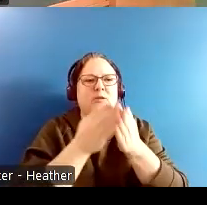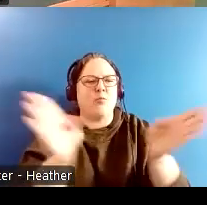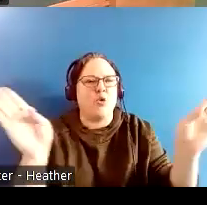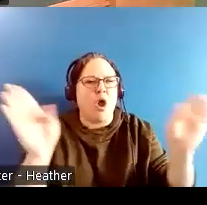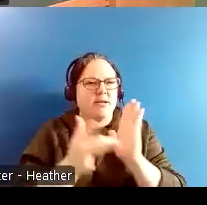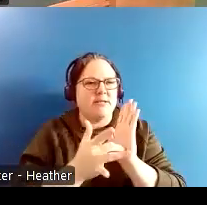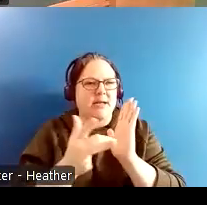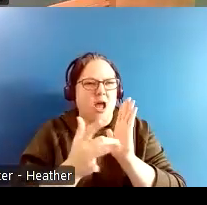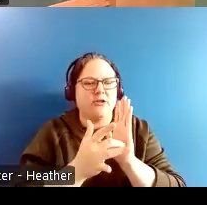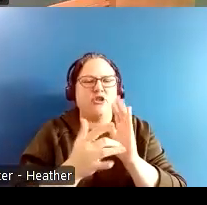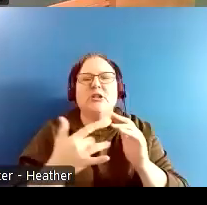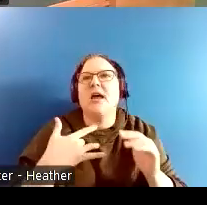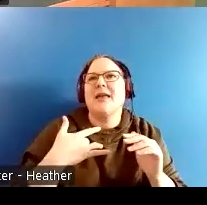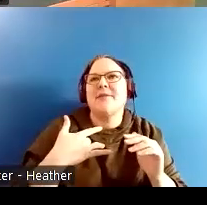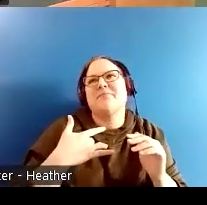So generally, there's